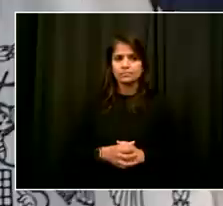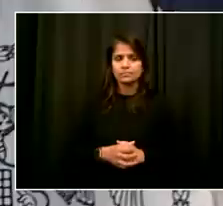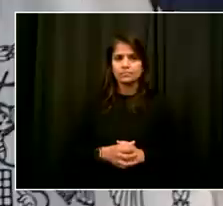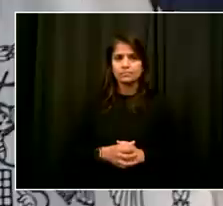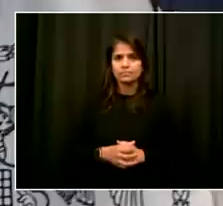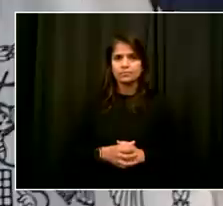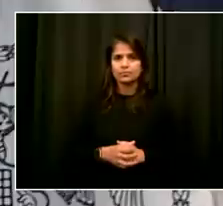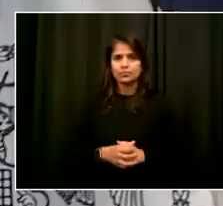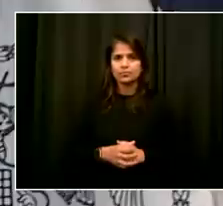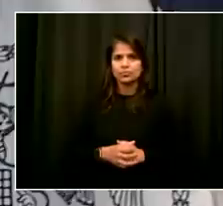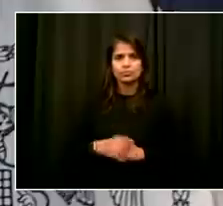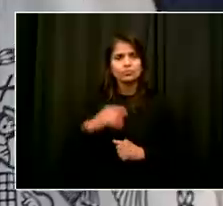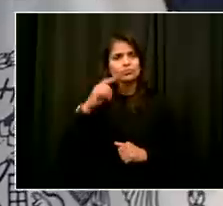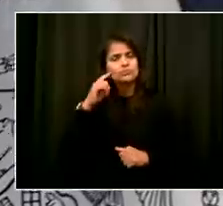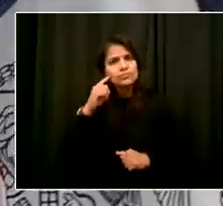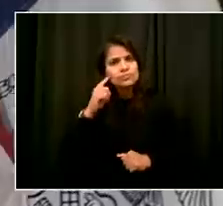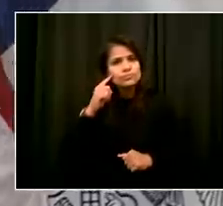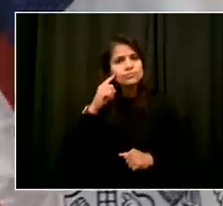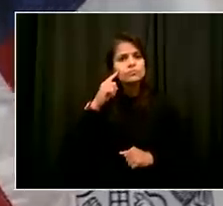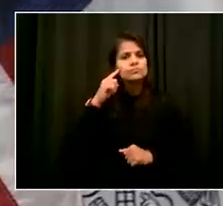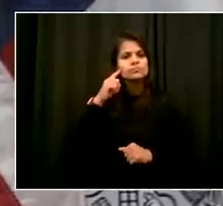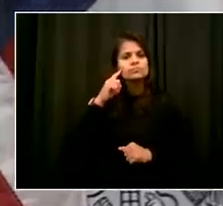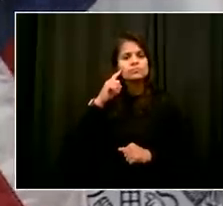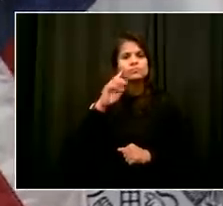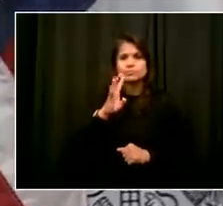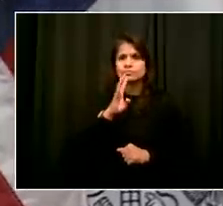York will not get the vaccine